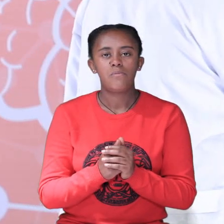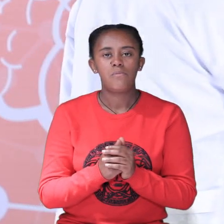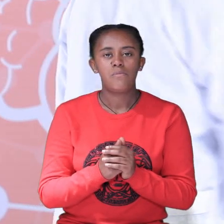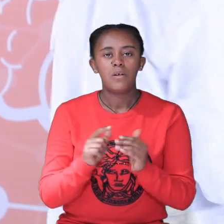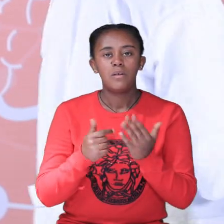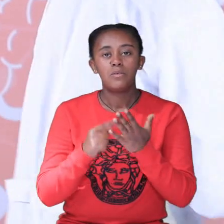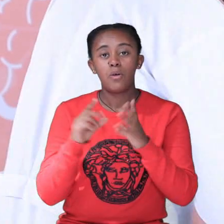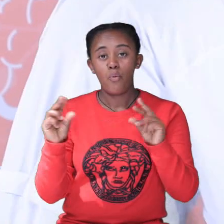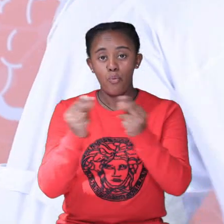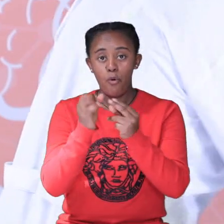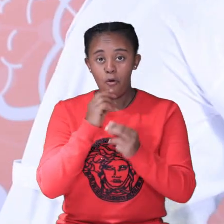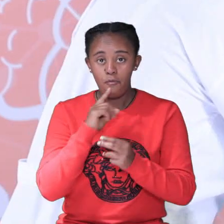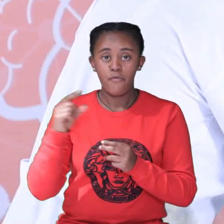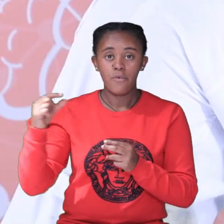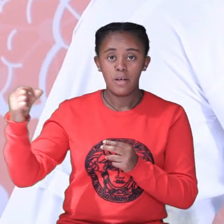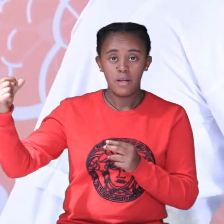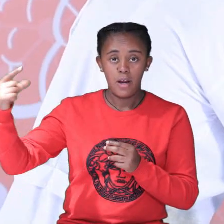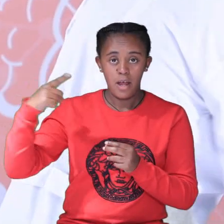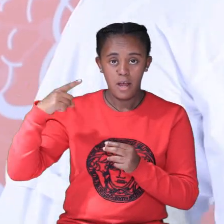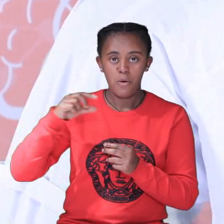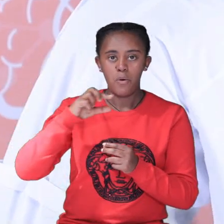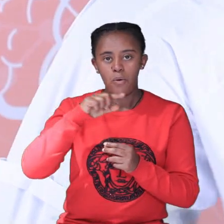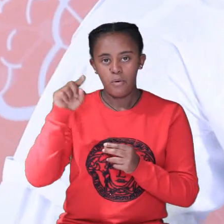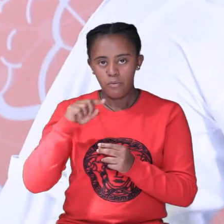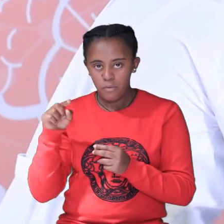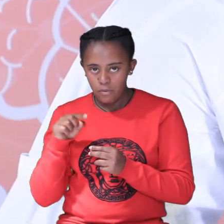This is a group of rays.